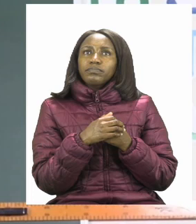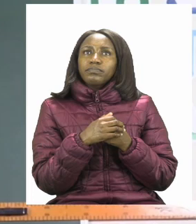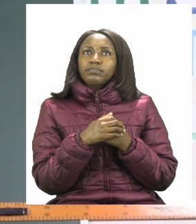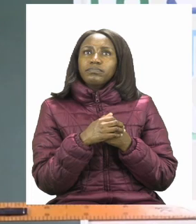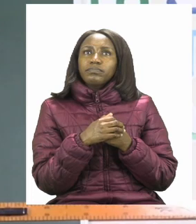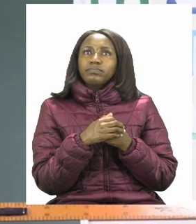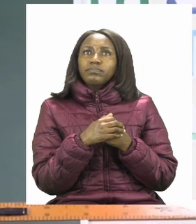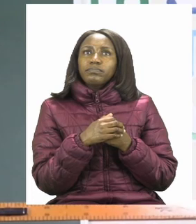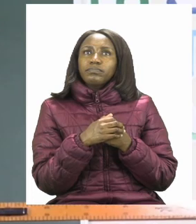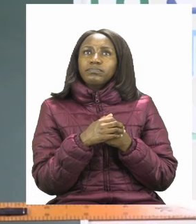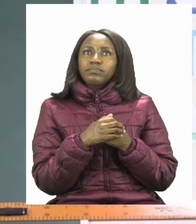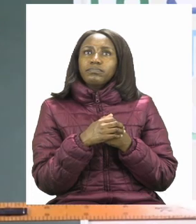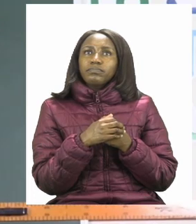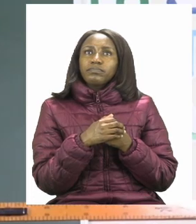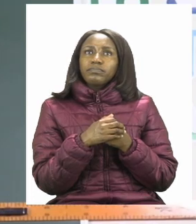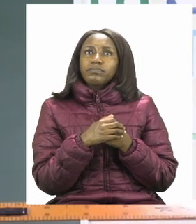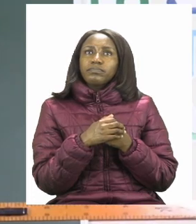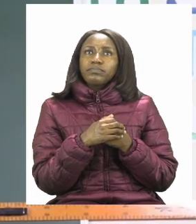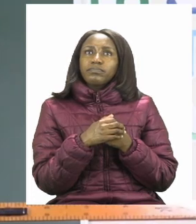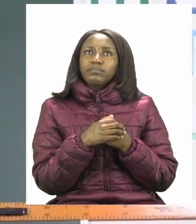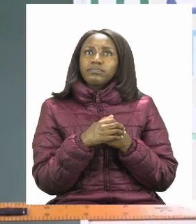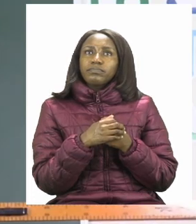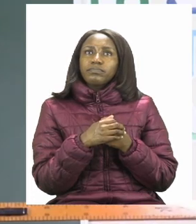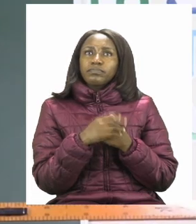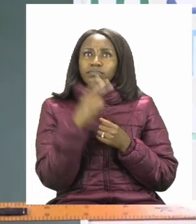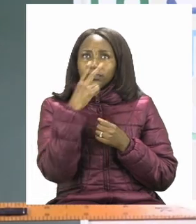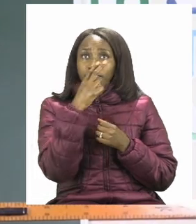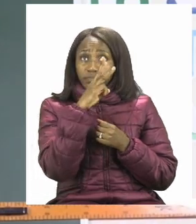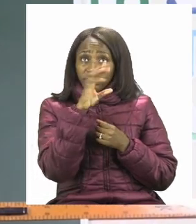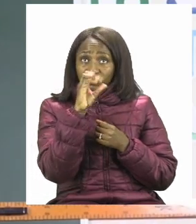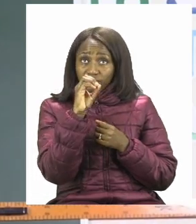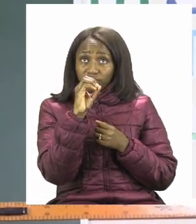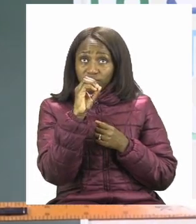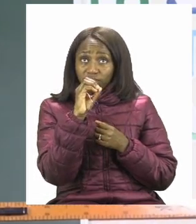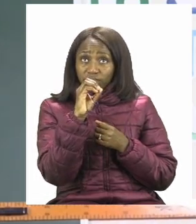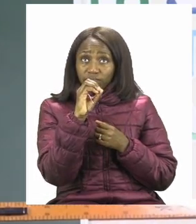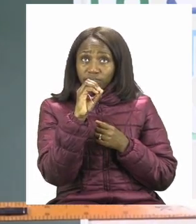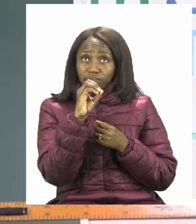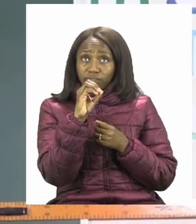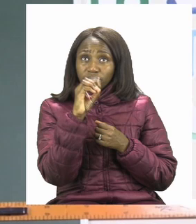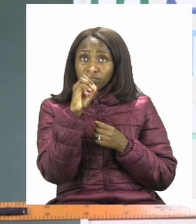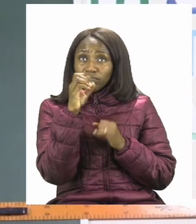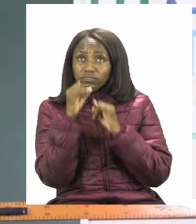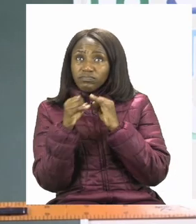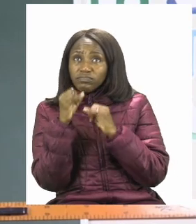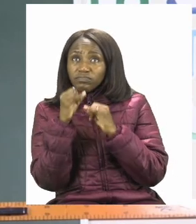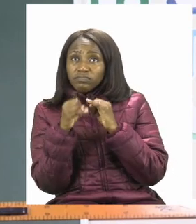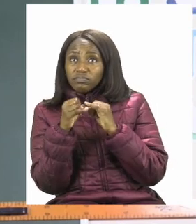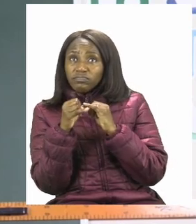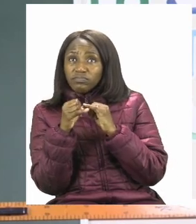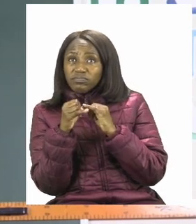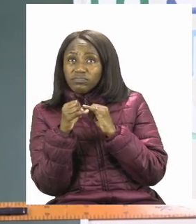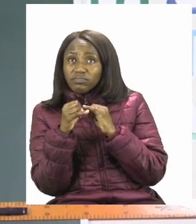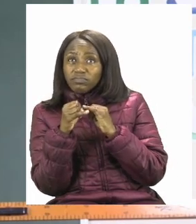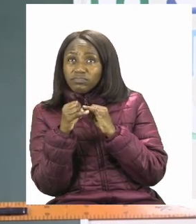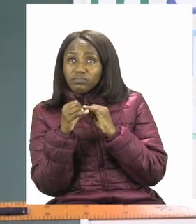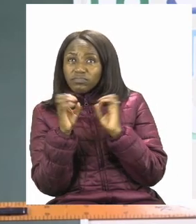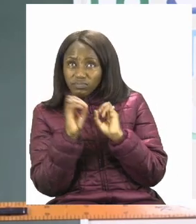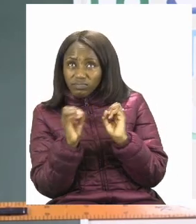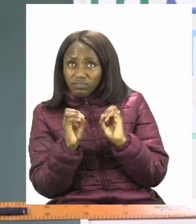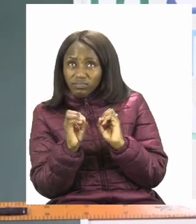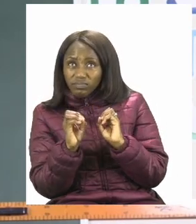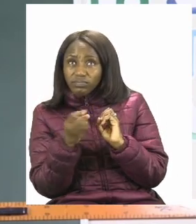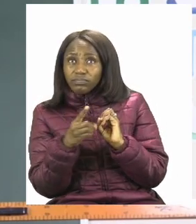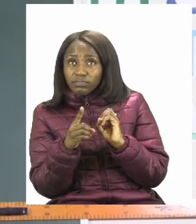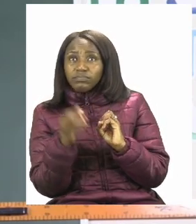now read. Here is where 30 is. But where my finishing line is, there is no